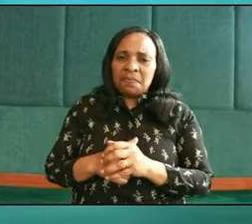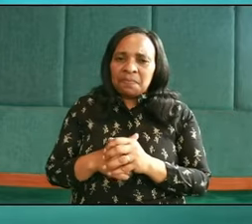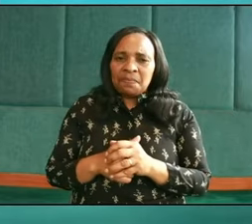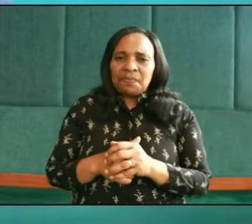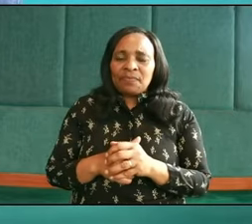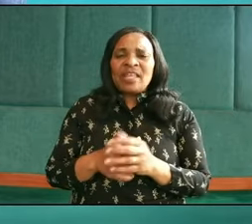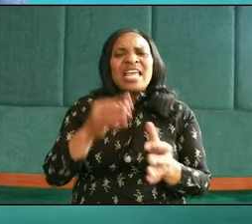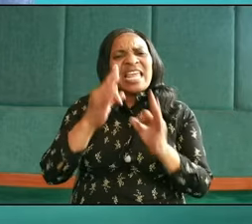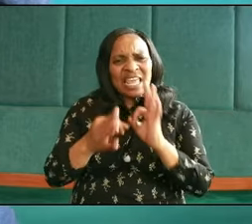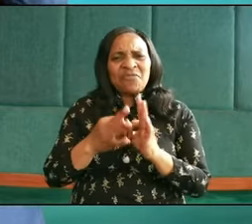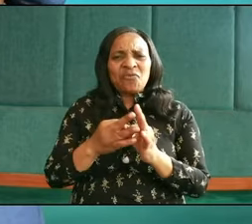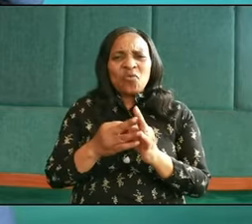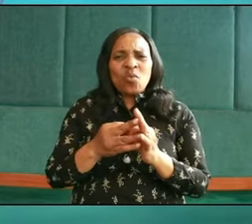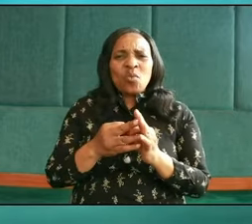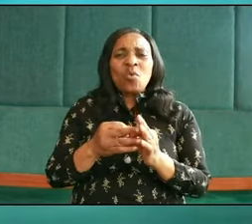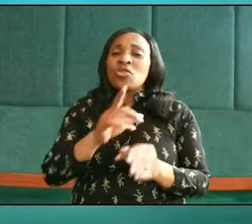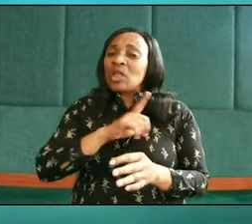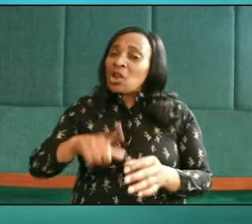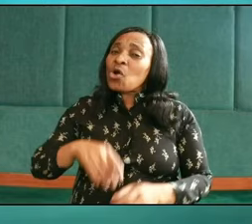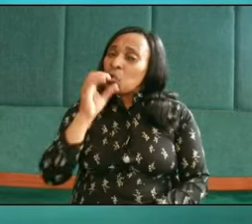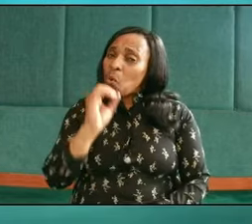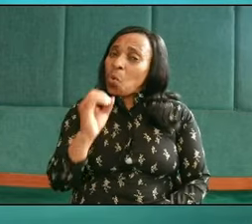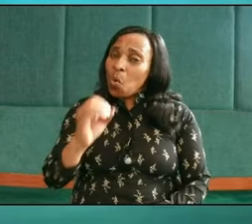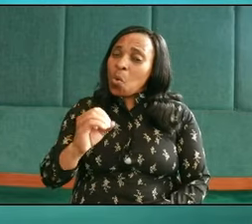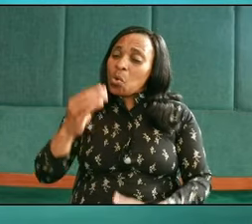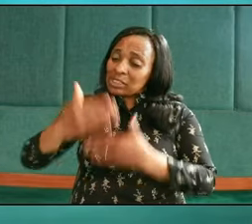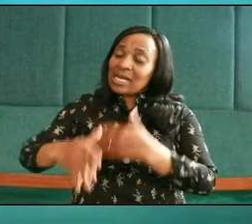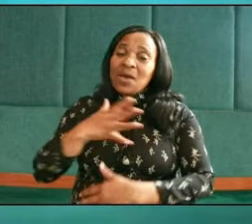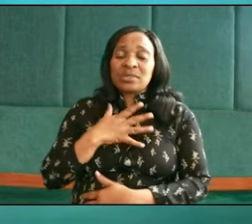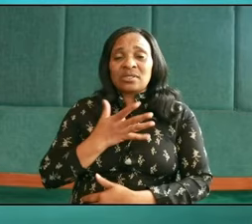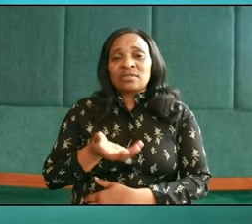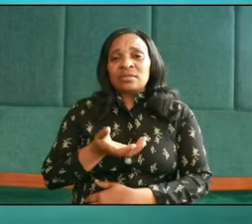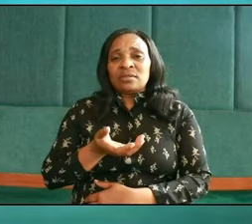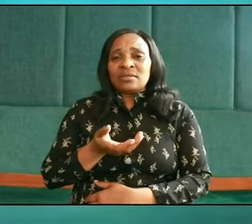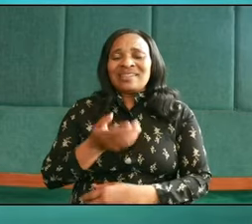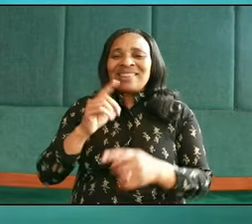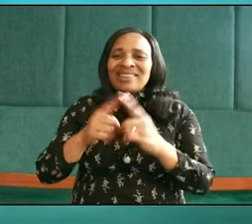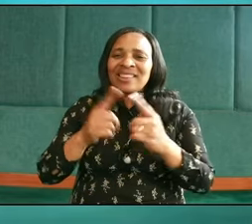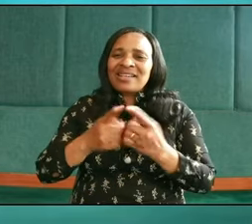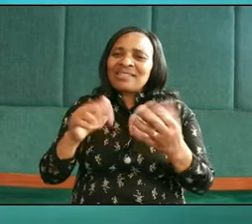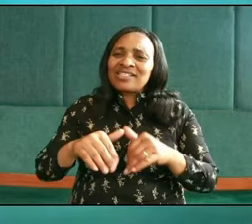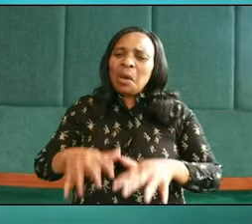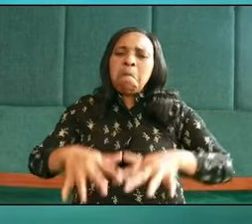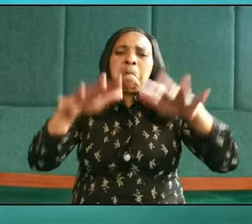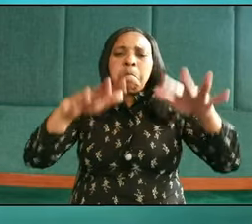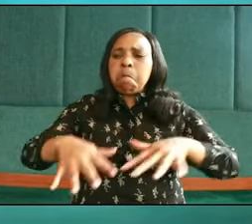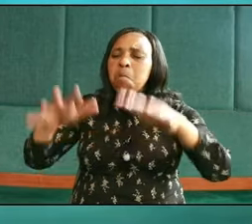If it was not the Lord who was on our side, then the raging